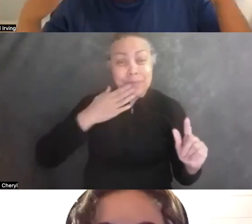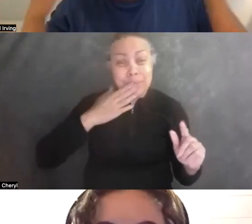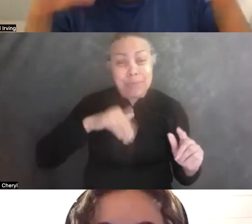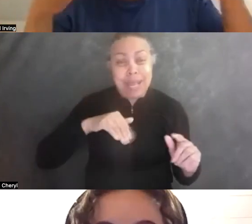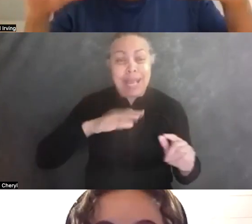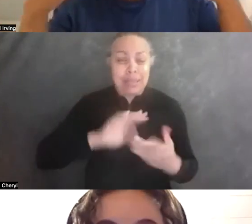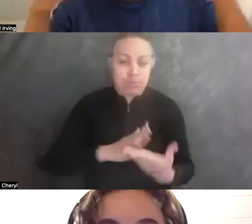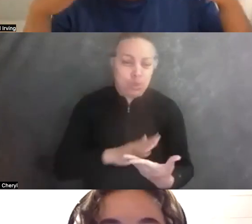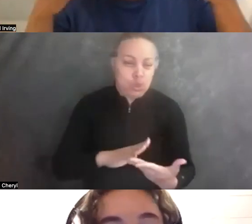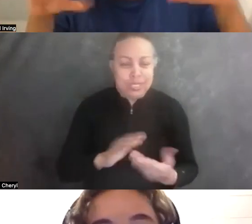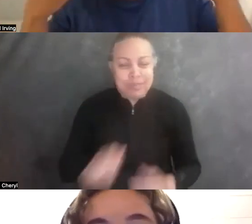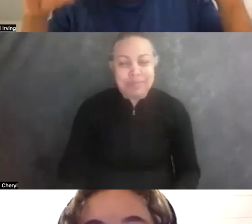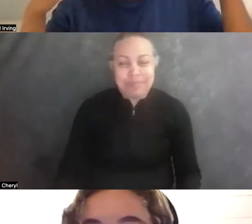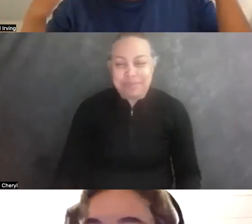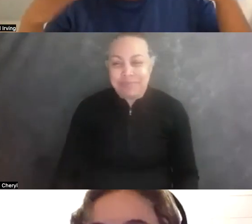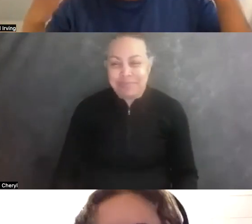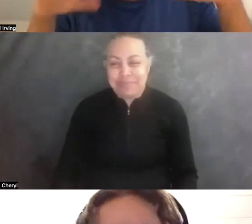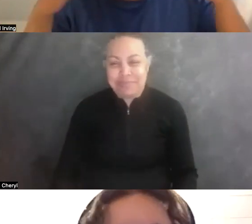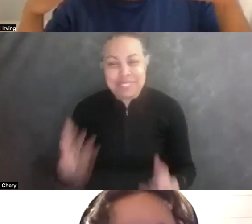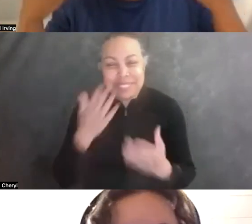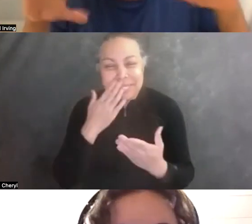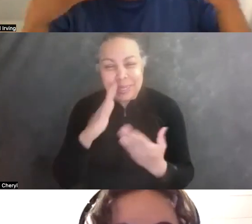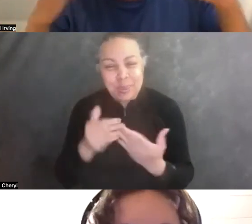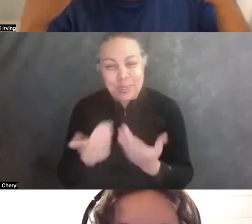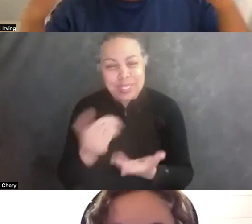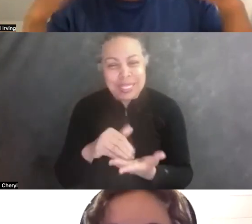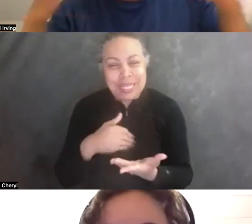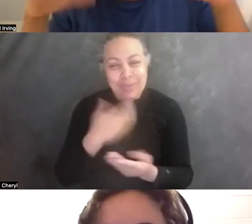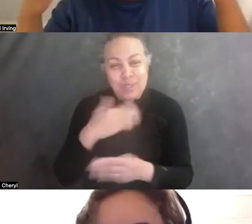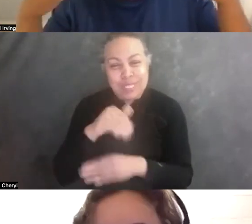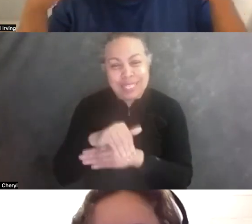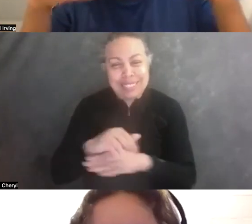final music. So thank you all once again. Have a good night. Goodbye.